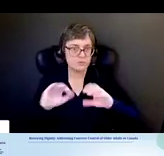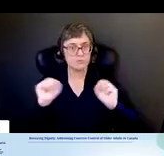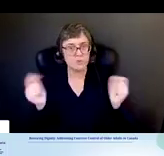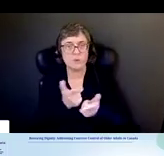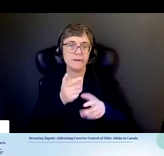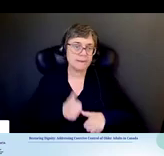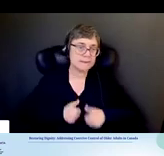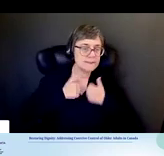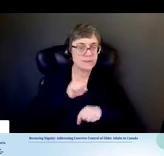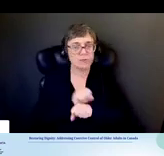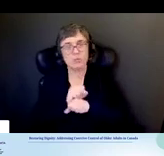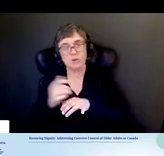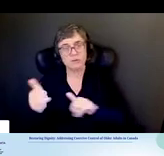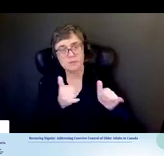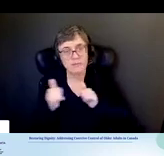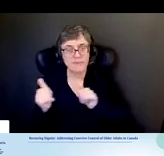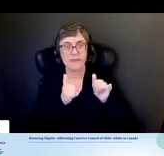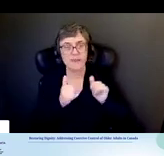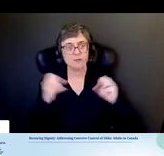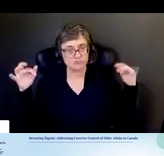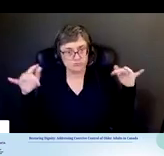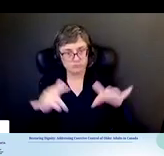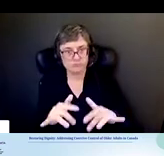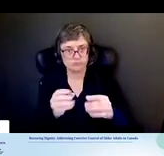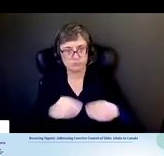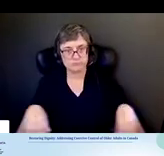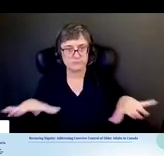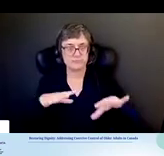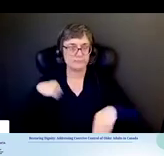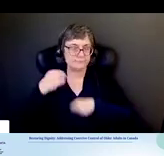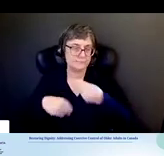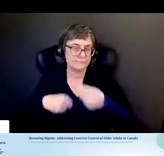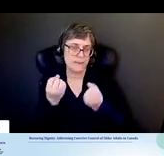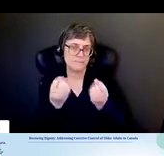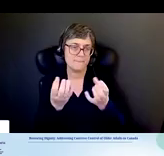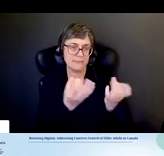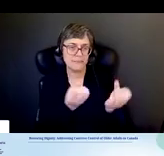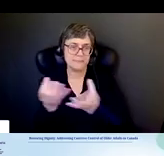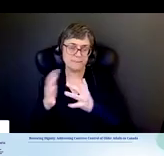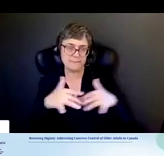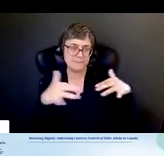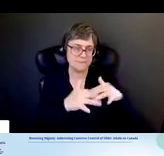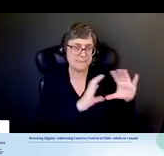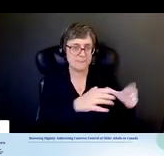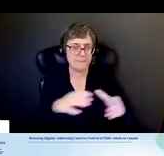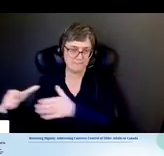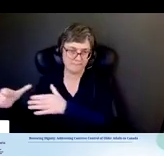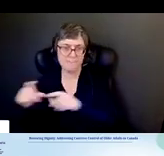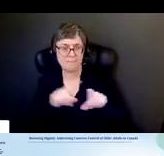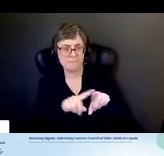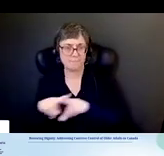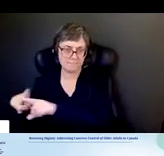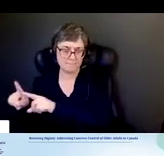are gathered together today on the traditional territories of a number of First Nations, and we want to acknowledge